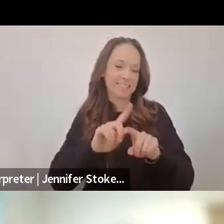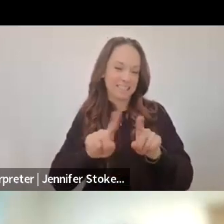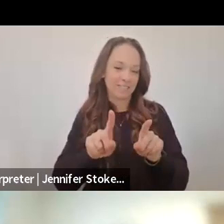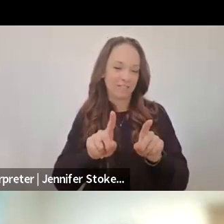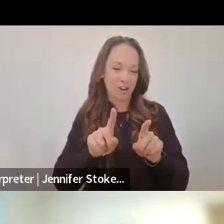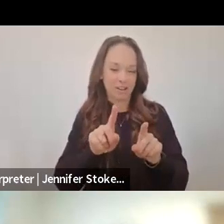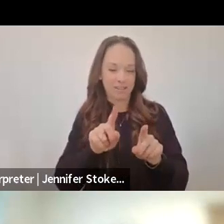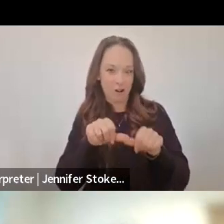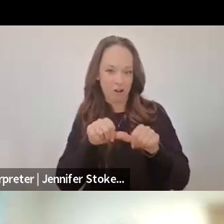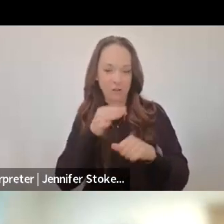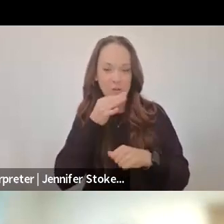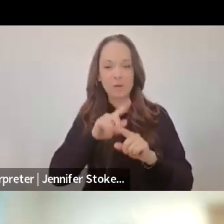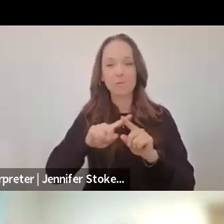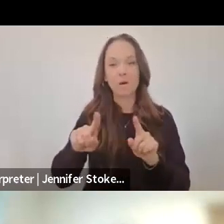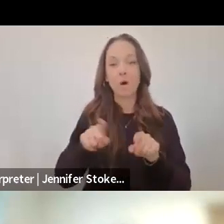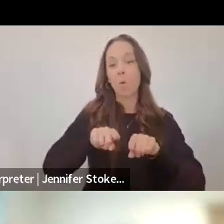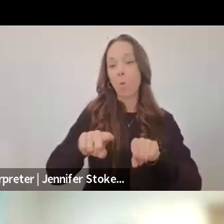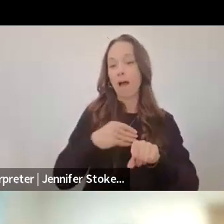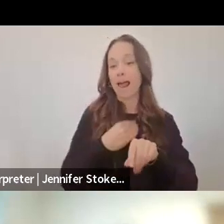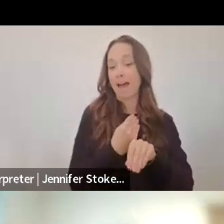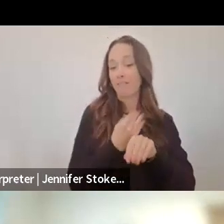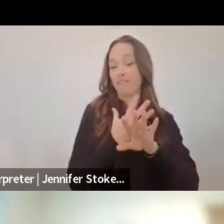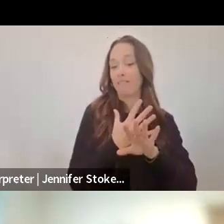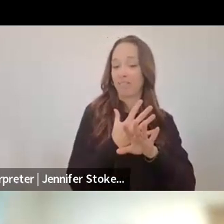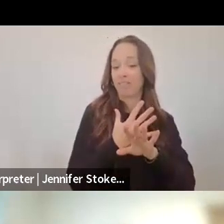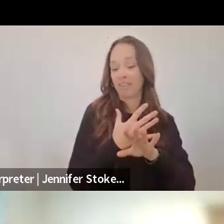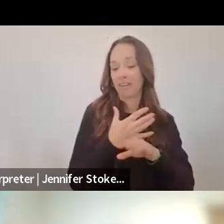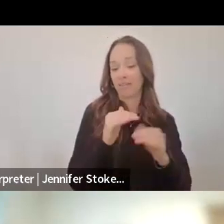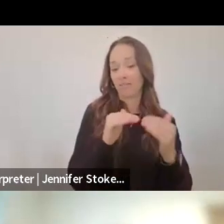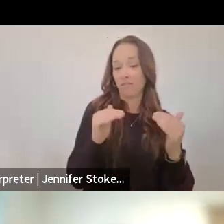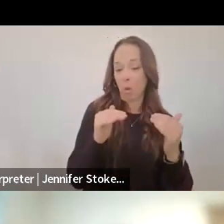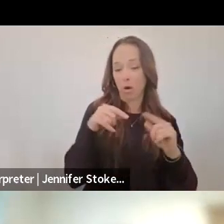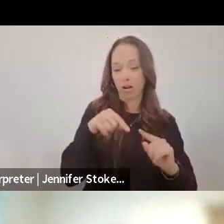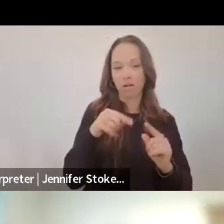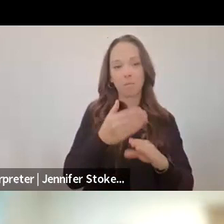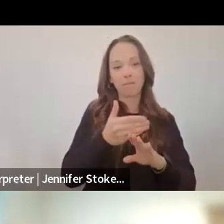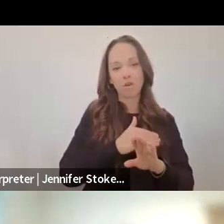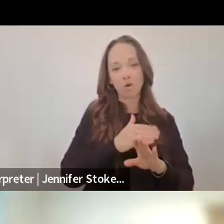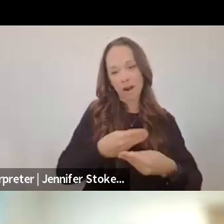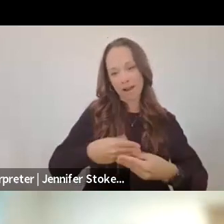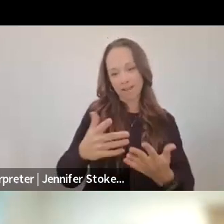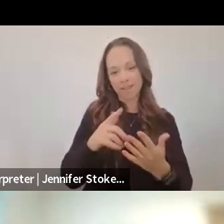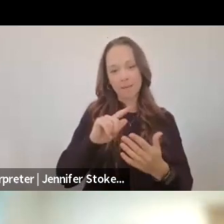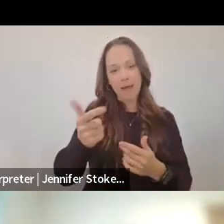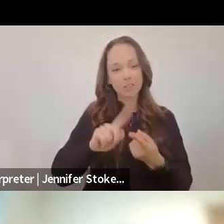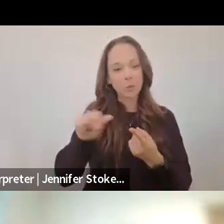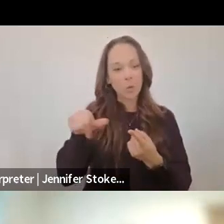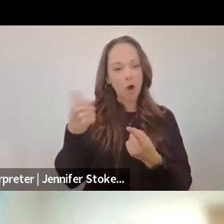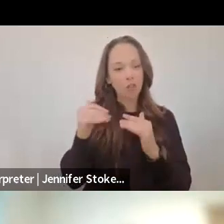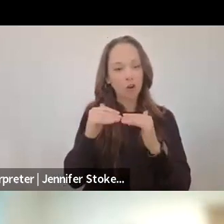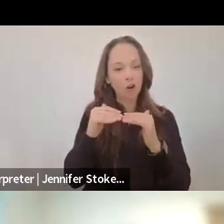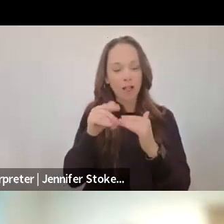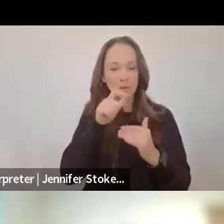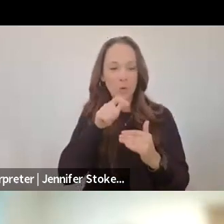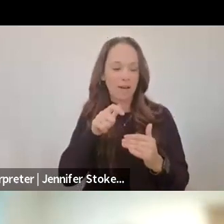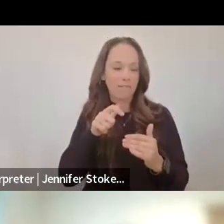while I have the virtual microphone, and before I hand it off to all of these esteemed colleagues who have such rich histories